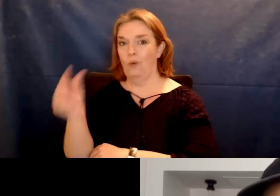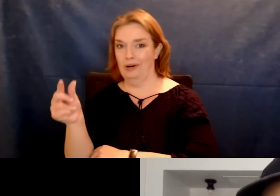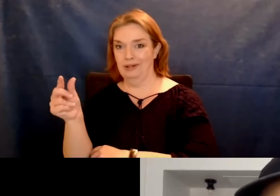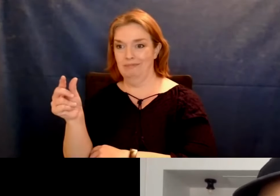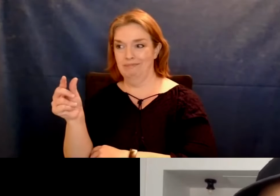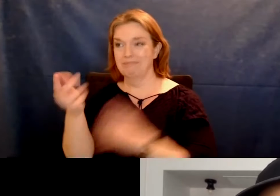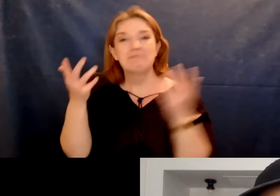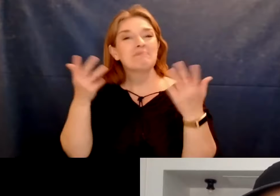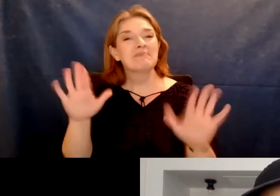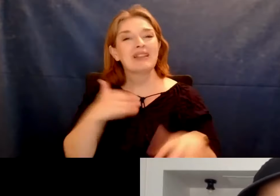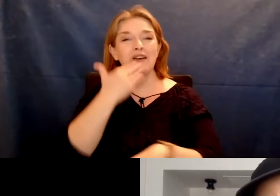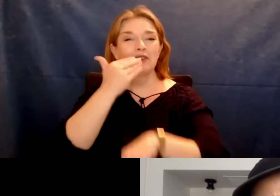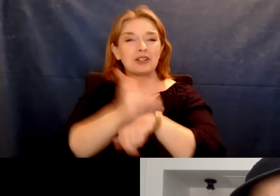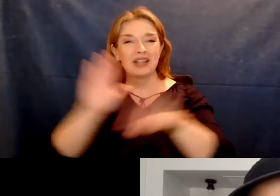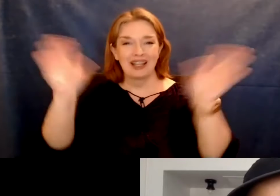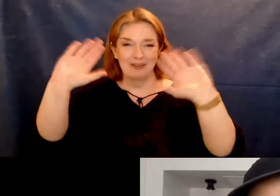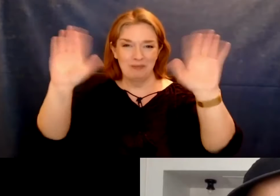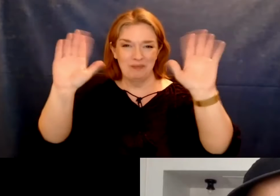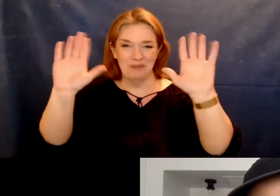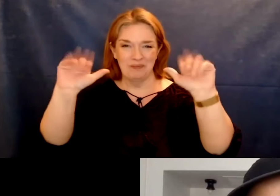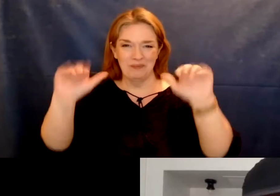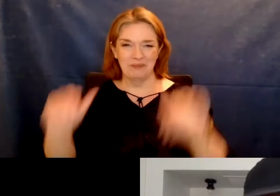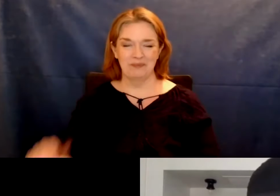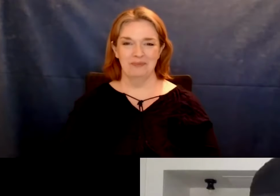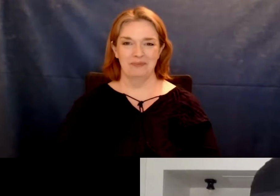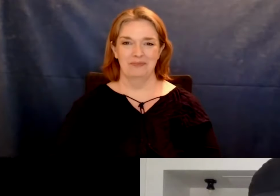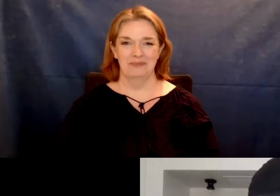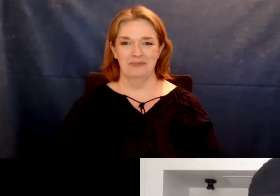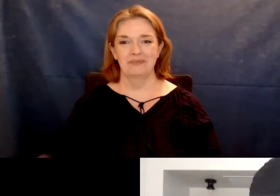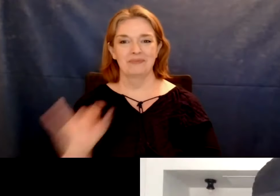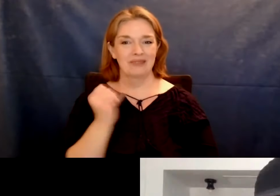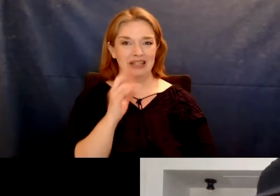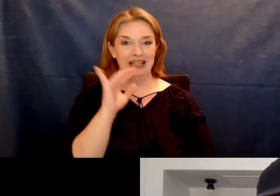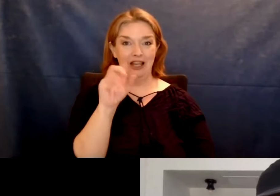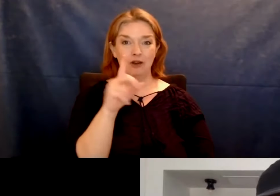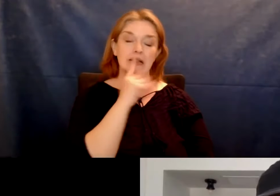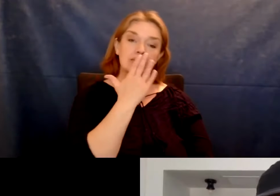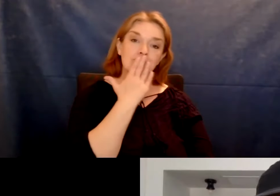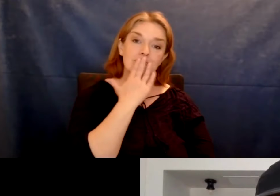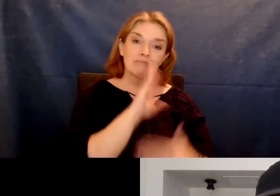Have a great night, everyone. Thank you. Thank you all for coming.